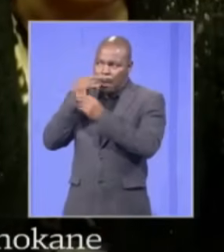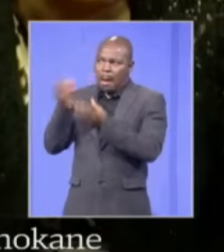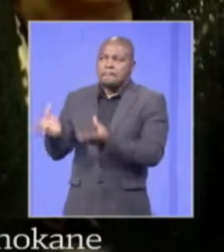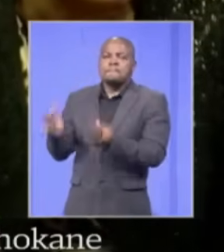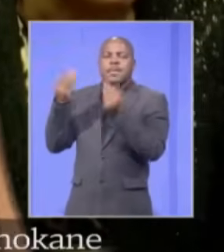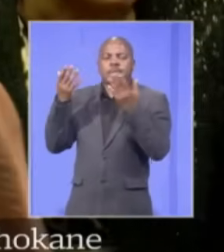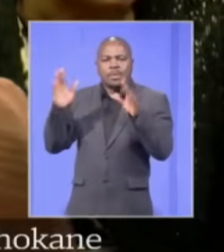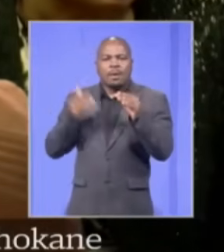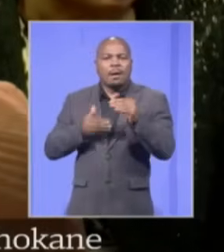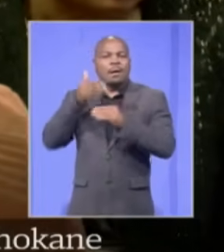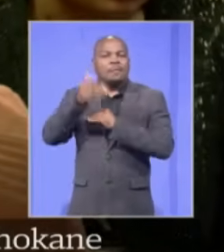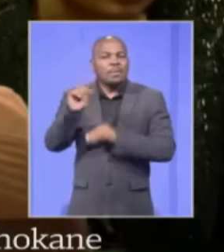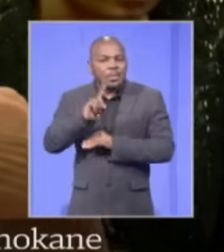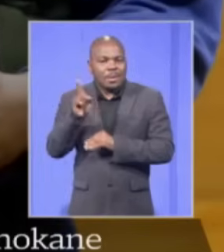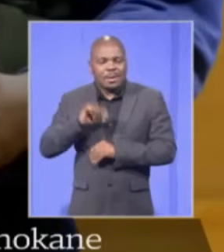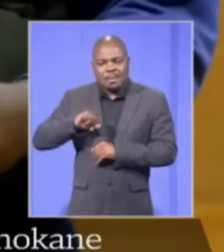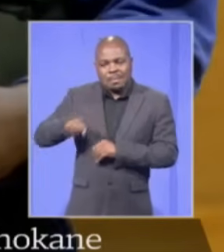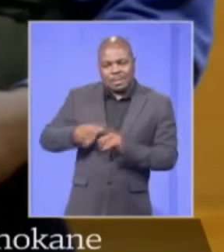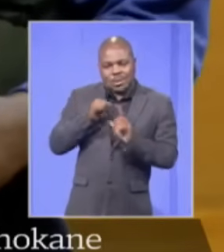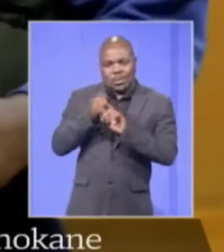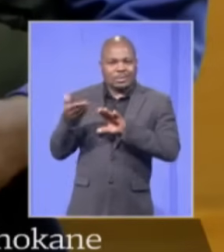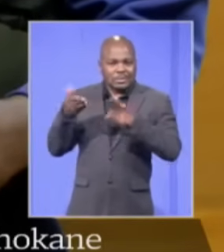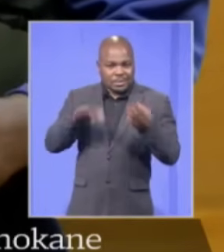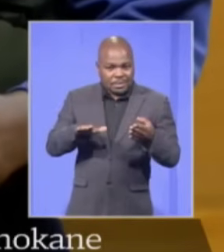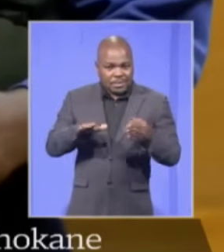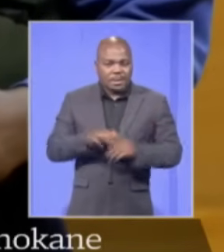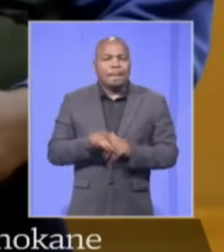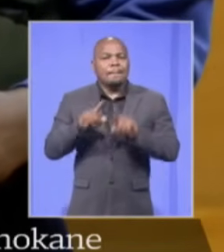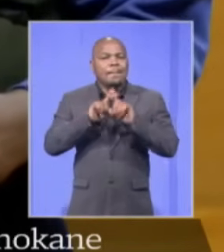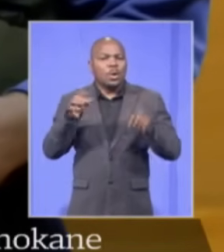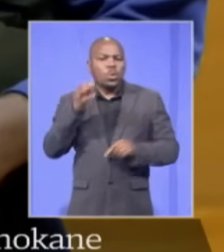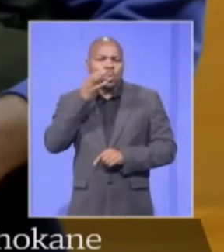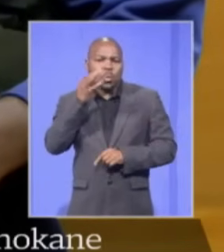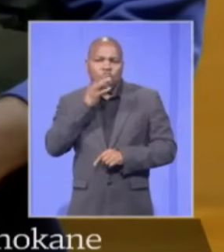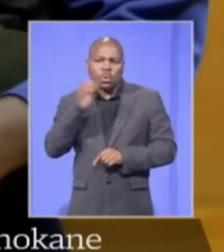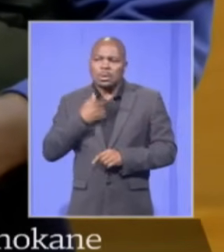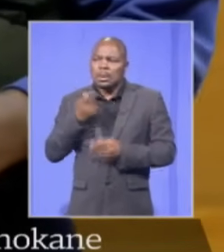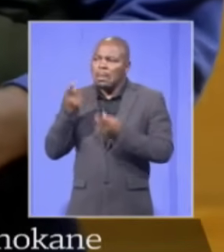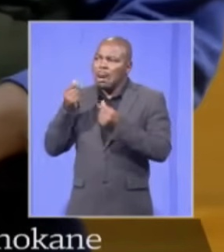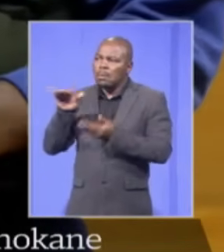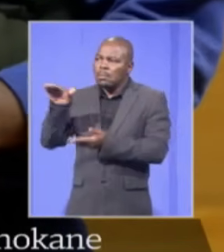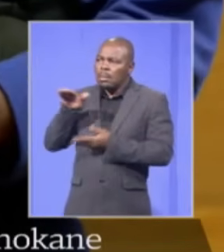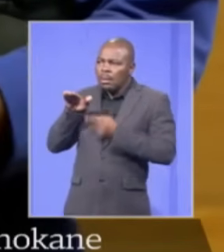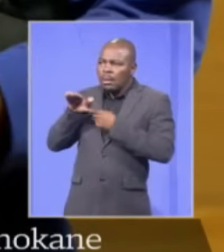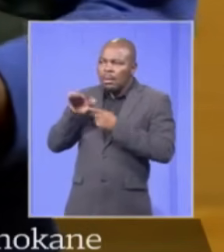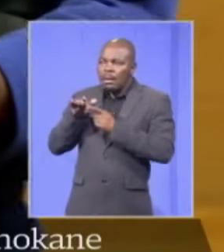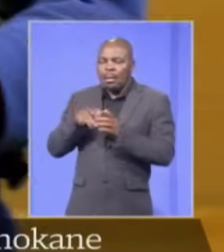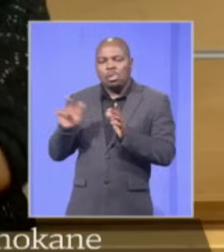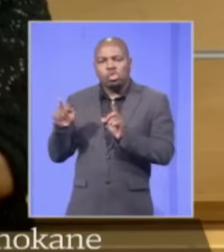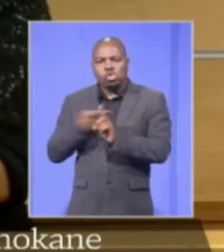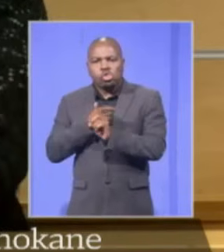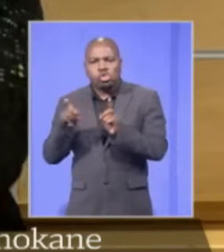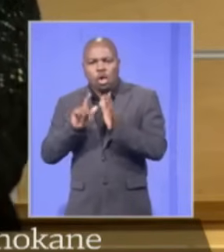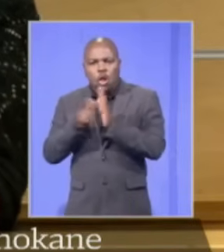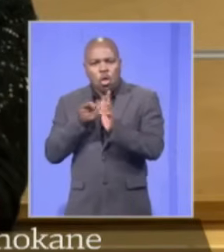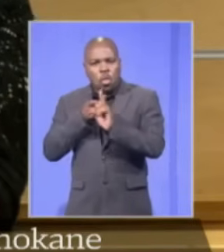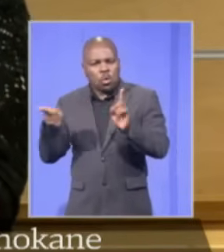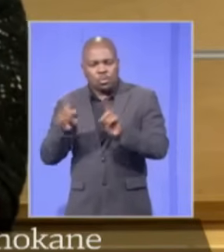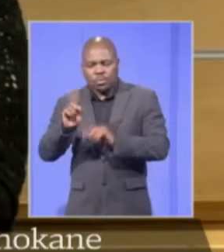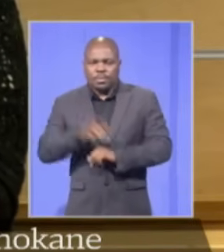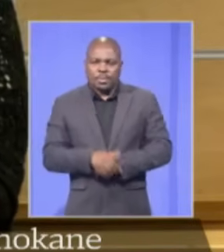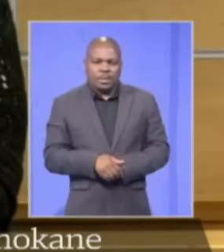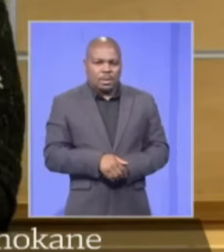ka morago ga lehu la mogatšage. E fela o ganeditše gore masheleng a o a humane ka tsela ye se go molaong. Ke modudi wa